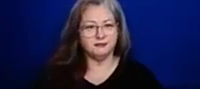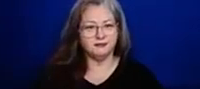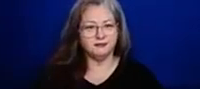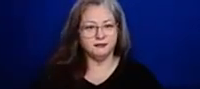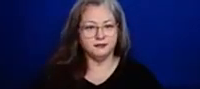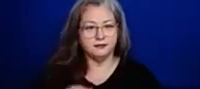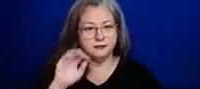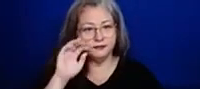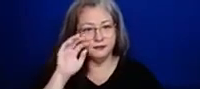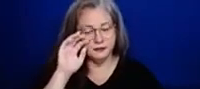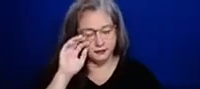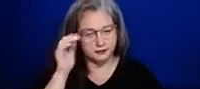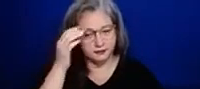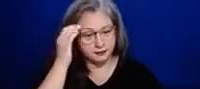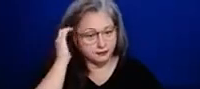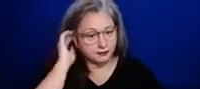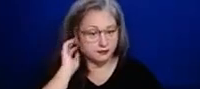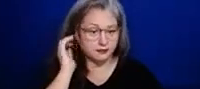This you is...